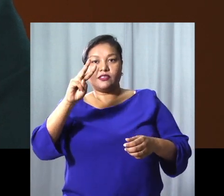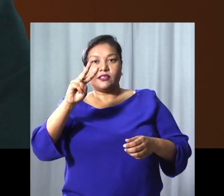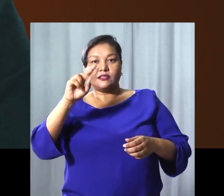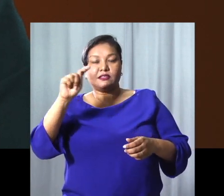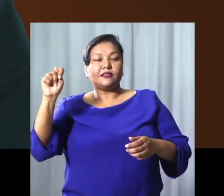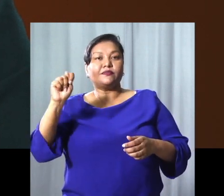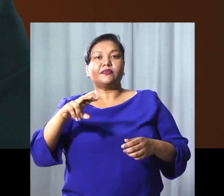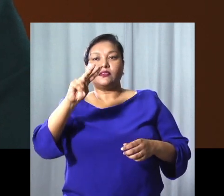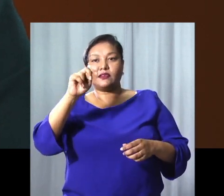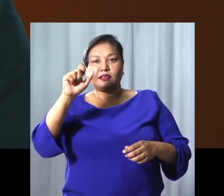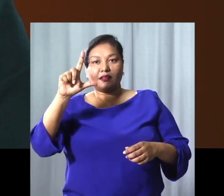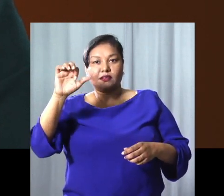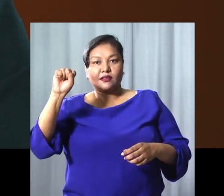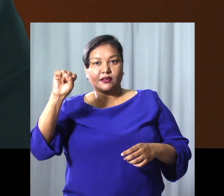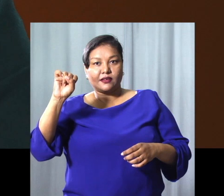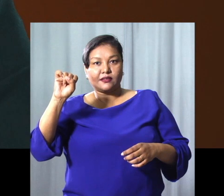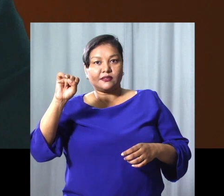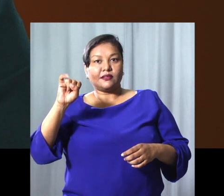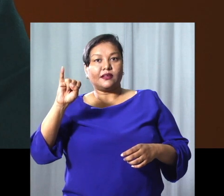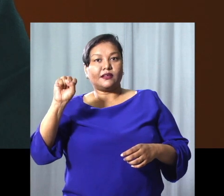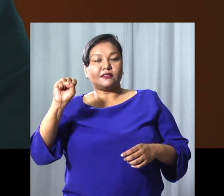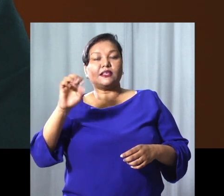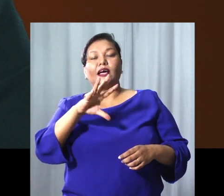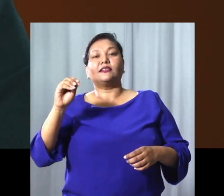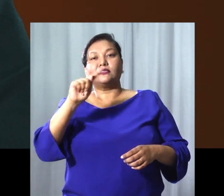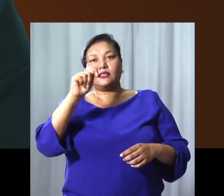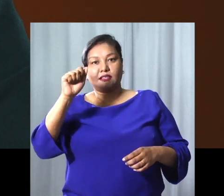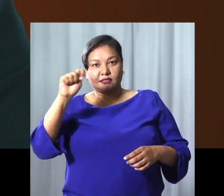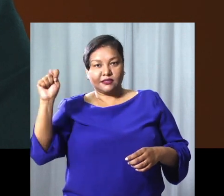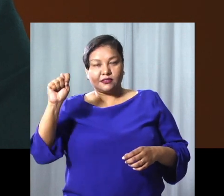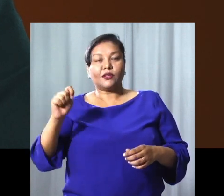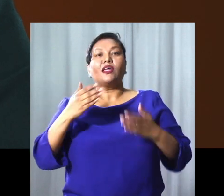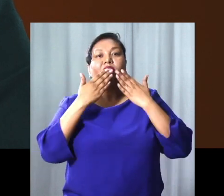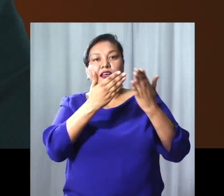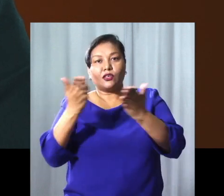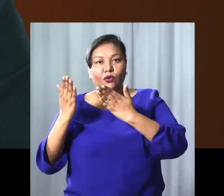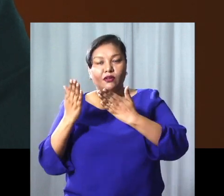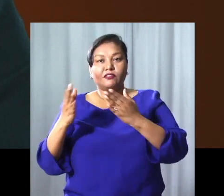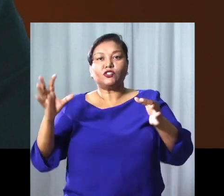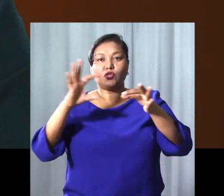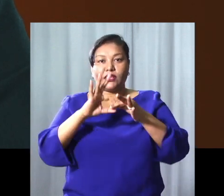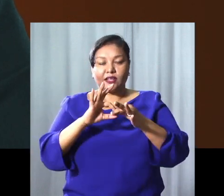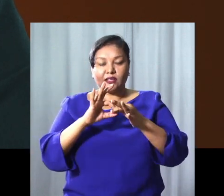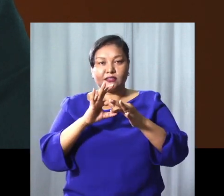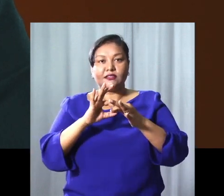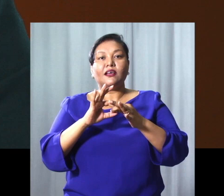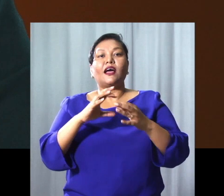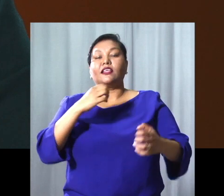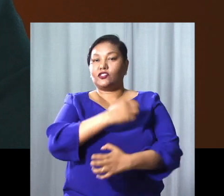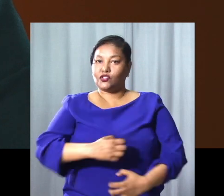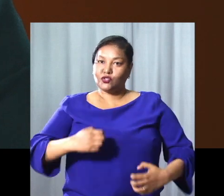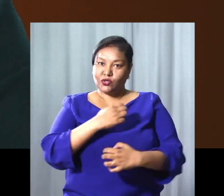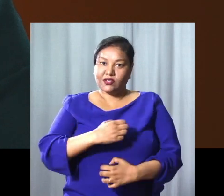agencies, iGovTT, NALIS, ALTA, and TAP. To you, the viewers, thank